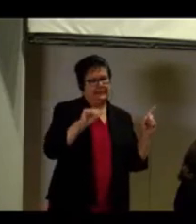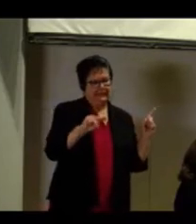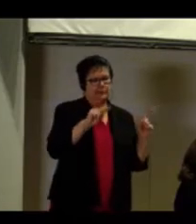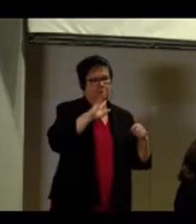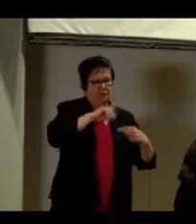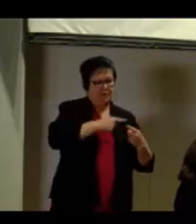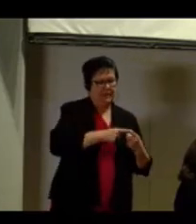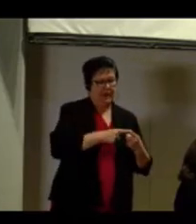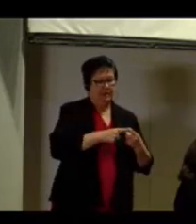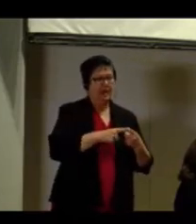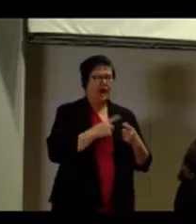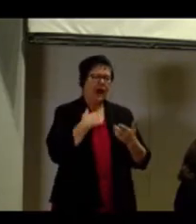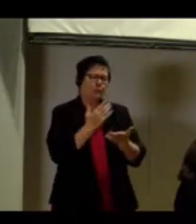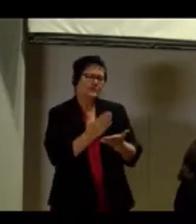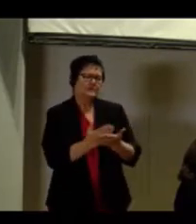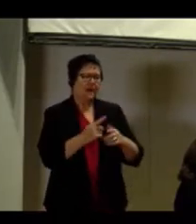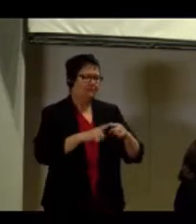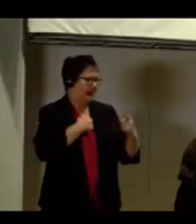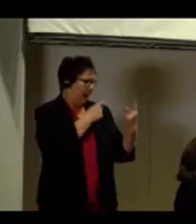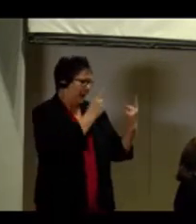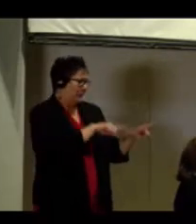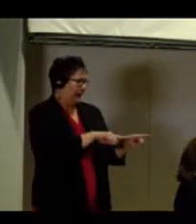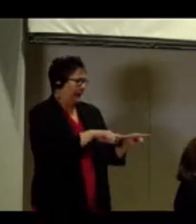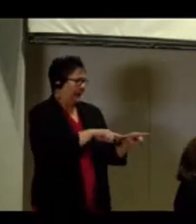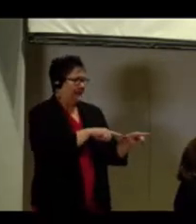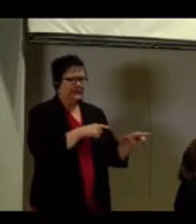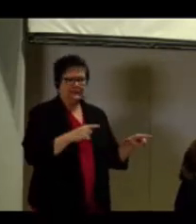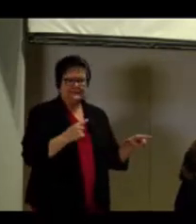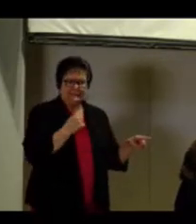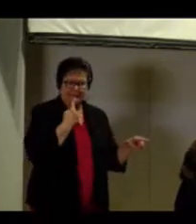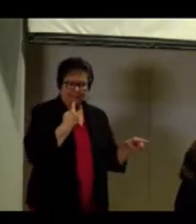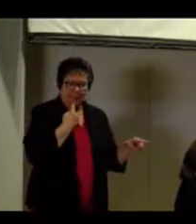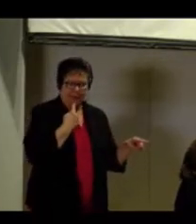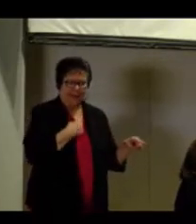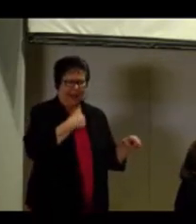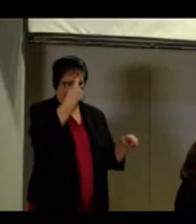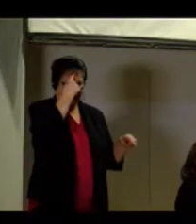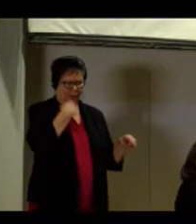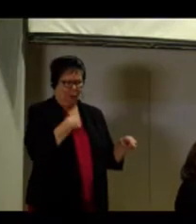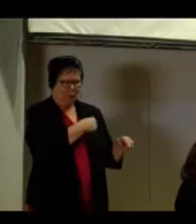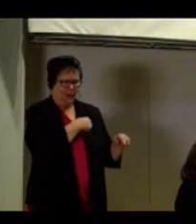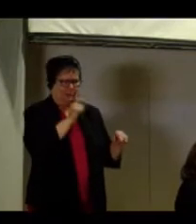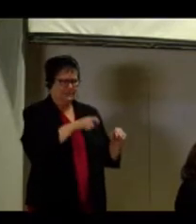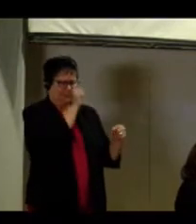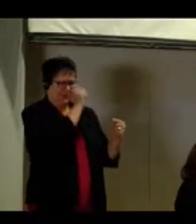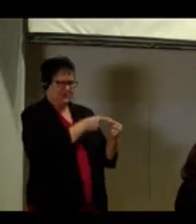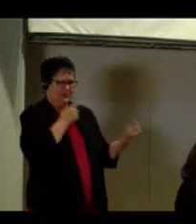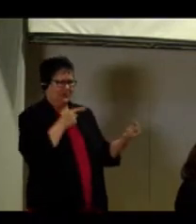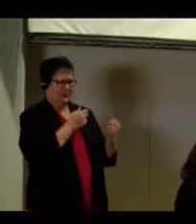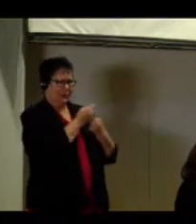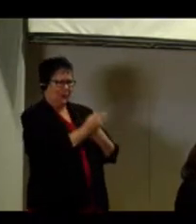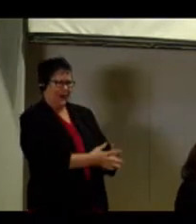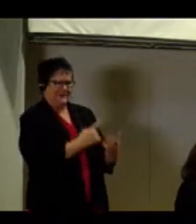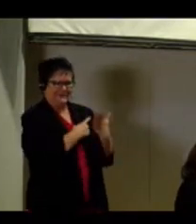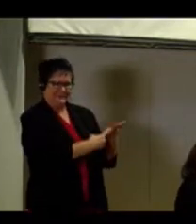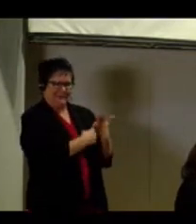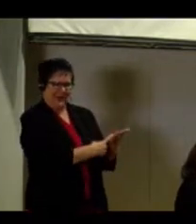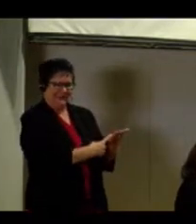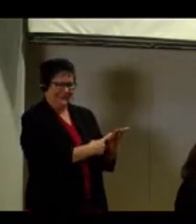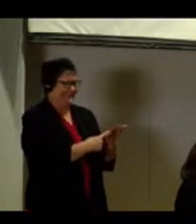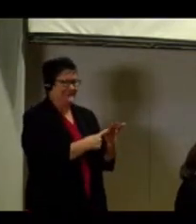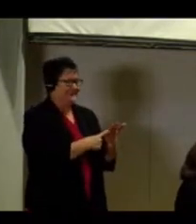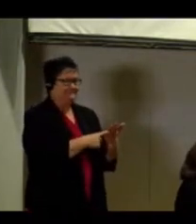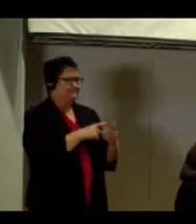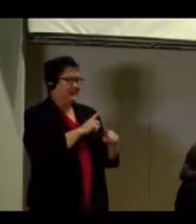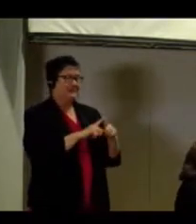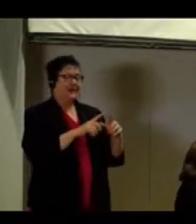basically, I agree, which is disappointing, because I think we were meant to be a little bit more controversial and create some debate. But I think huge potential,